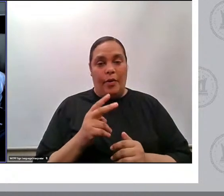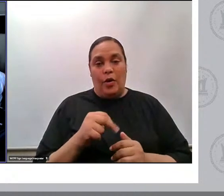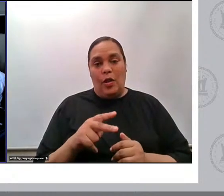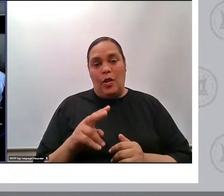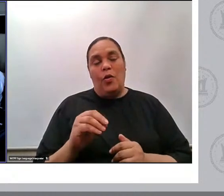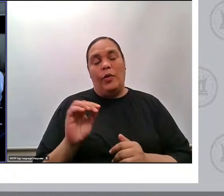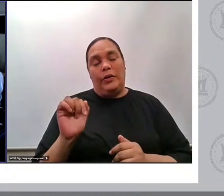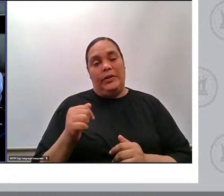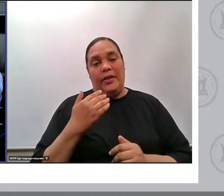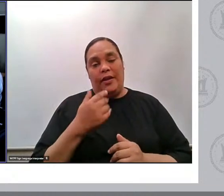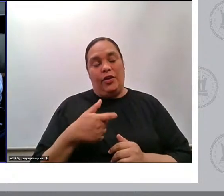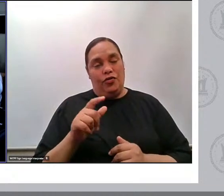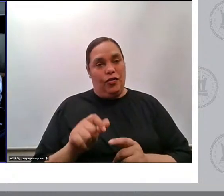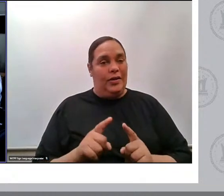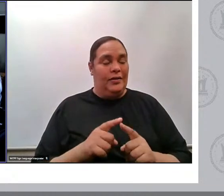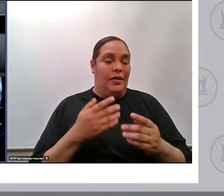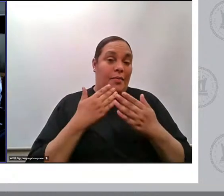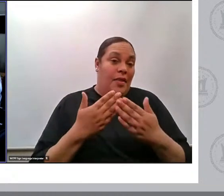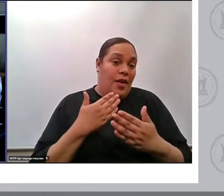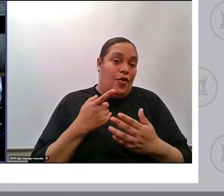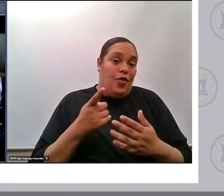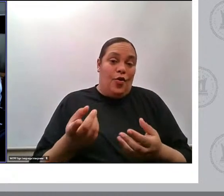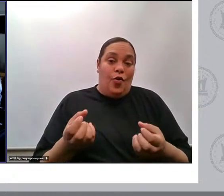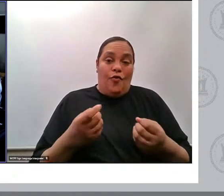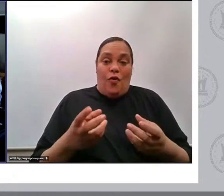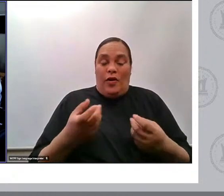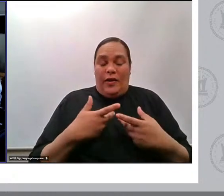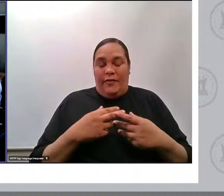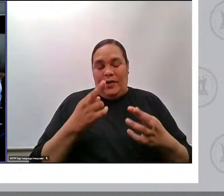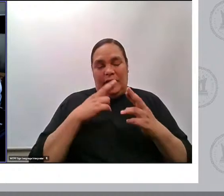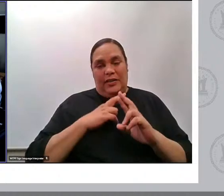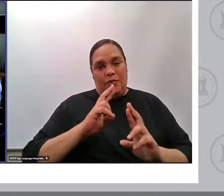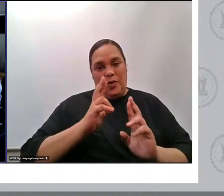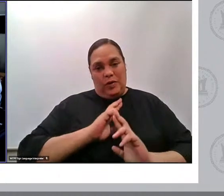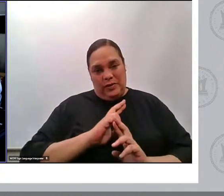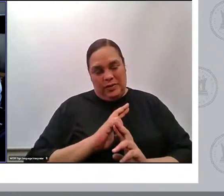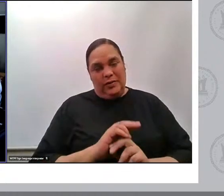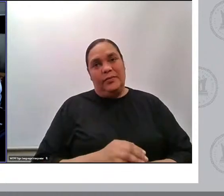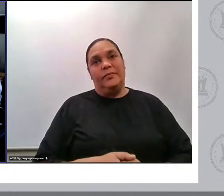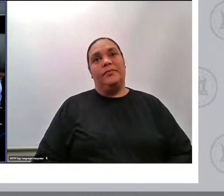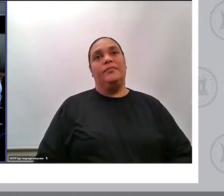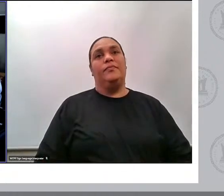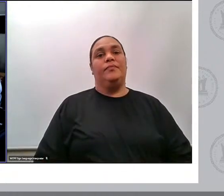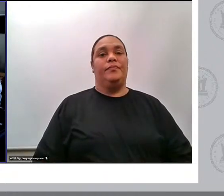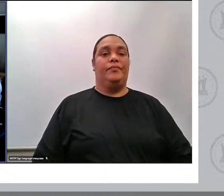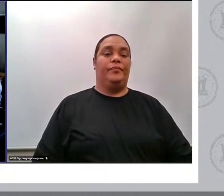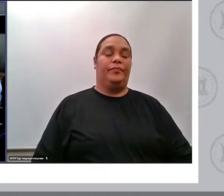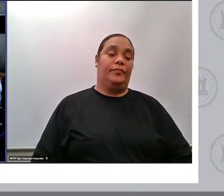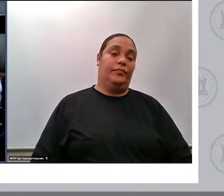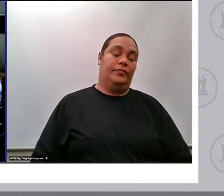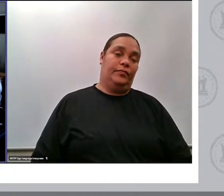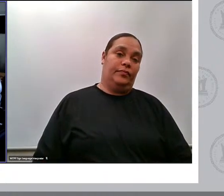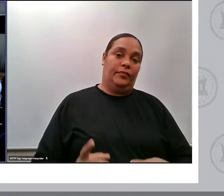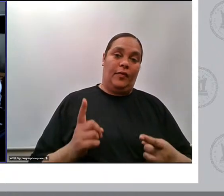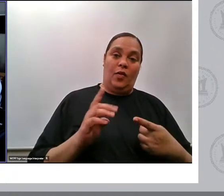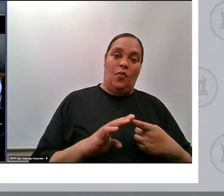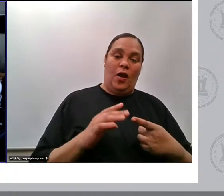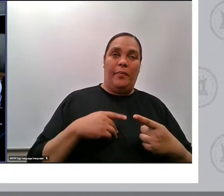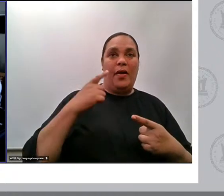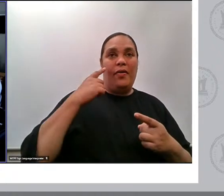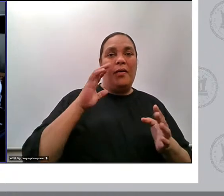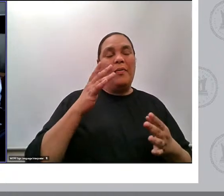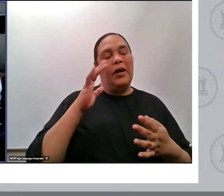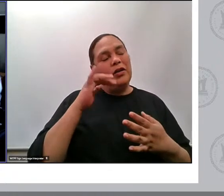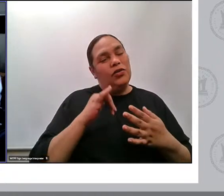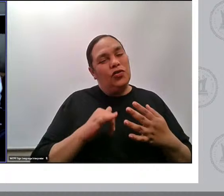Thank you, Chair, and thank you for the responses. My one, I think I just wanted to check